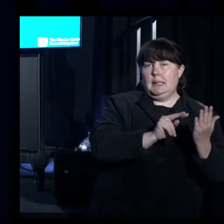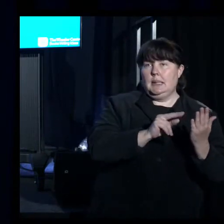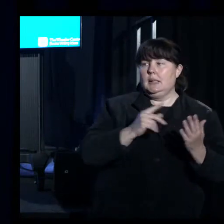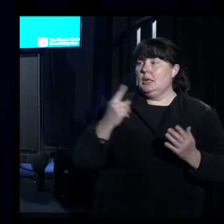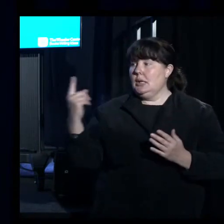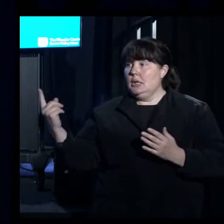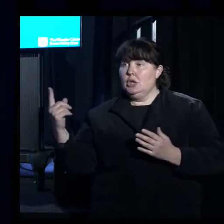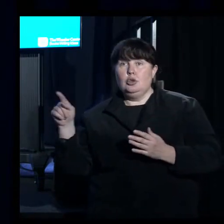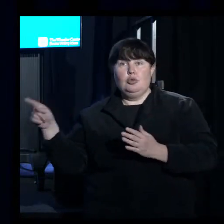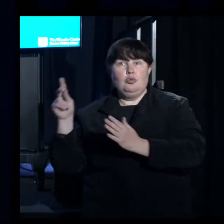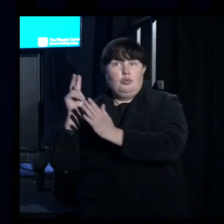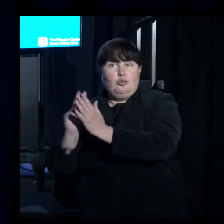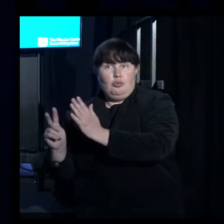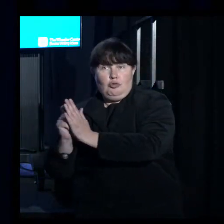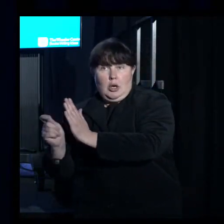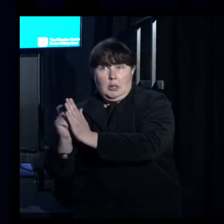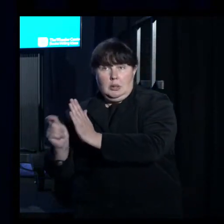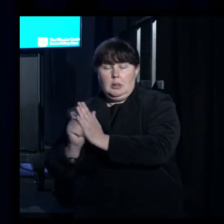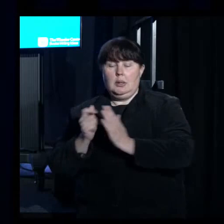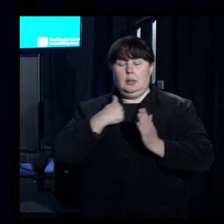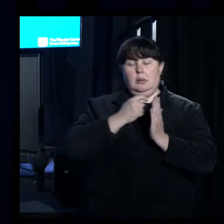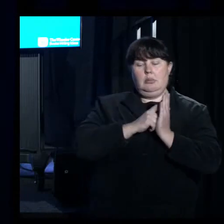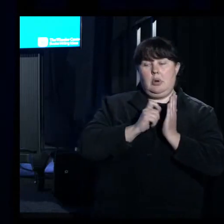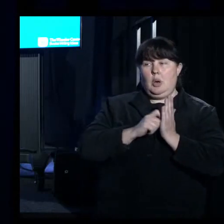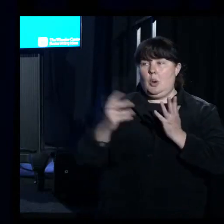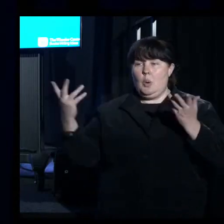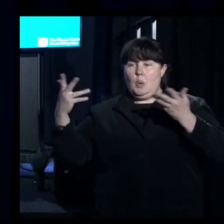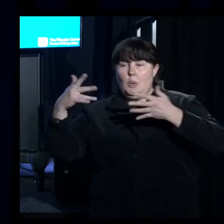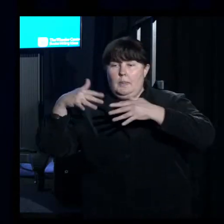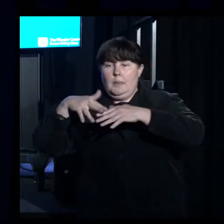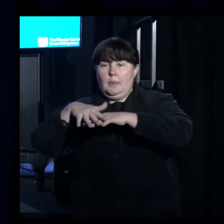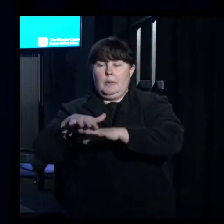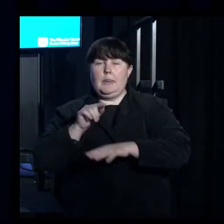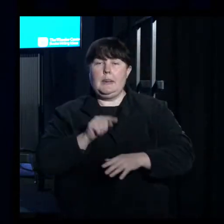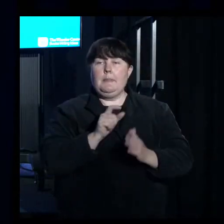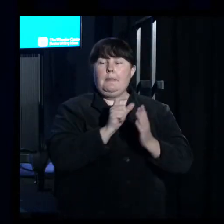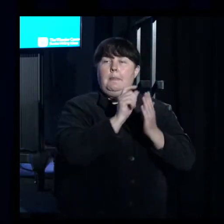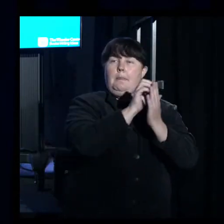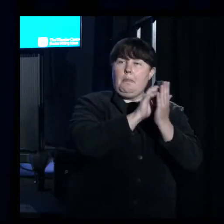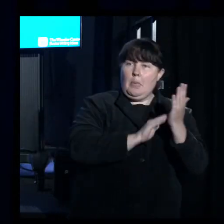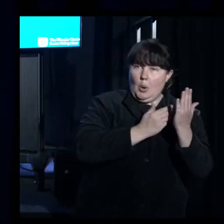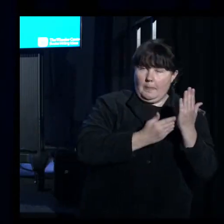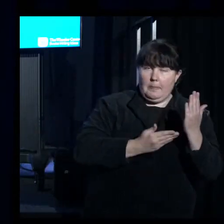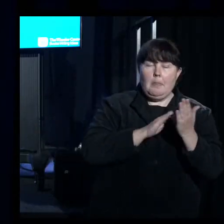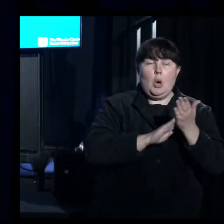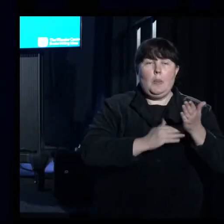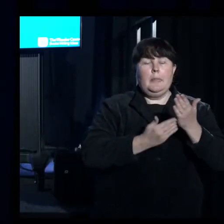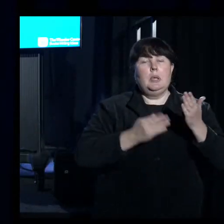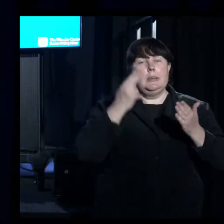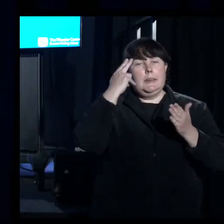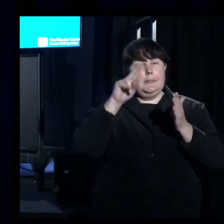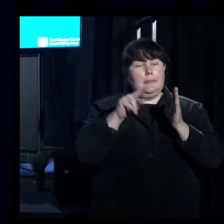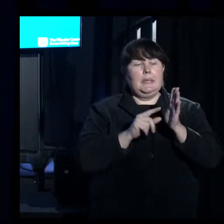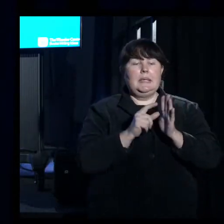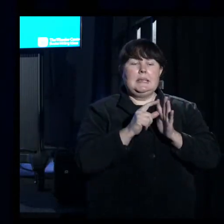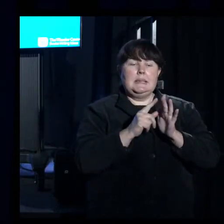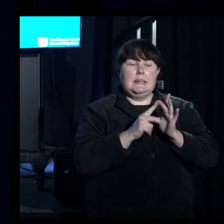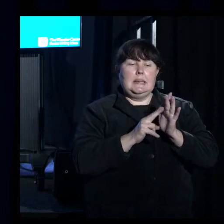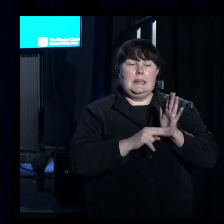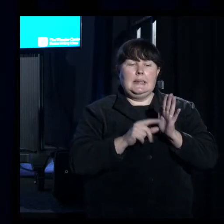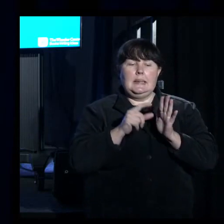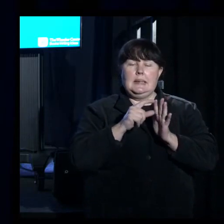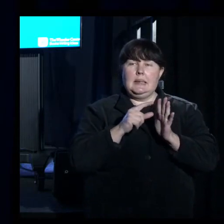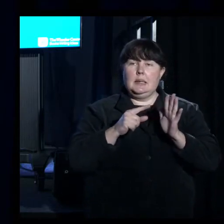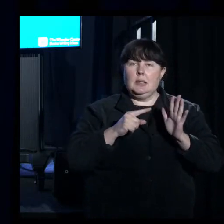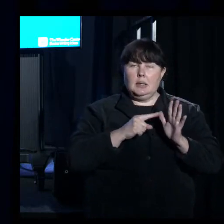then we wove them into each other. So this is a poem called Dinda, and it turned into a different work